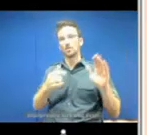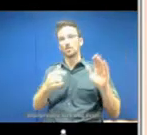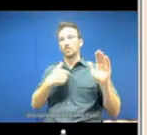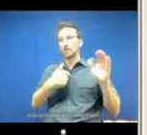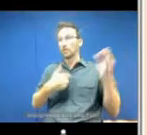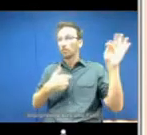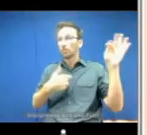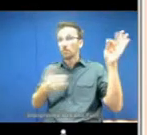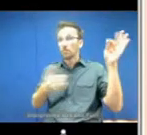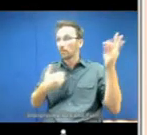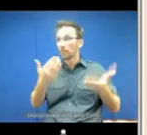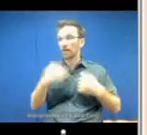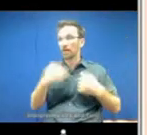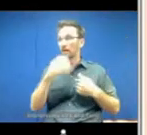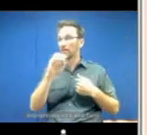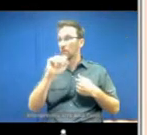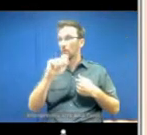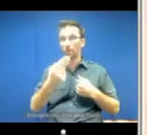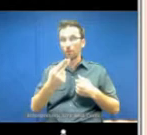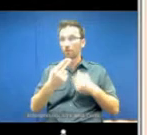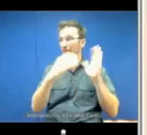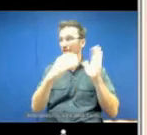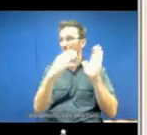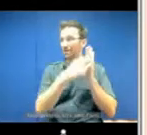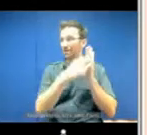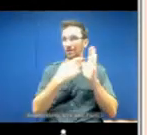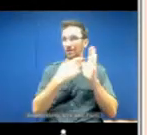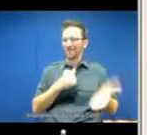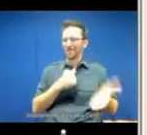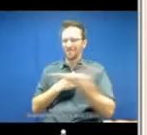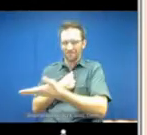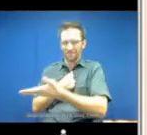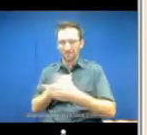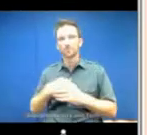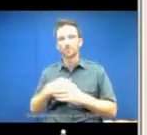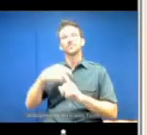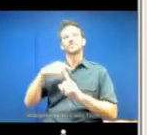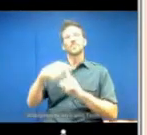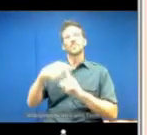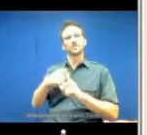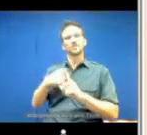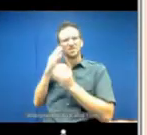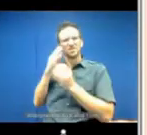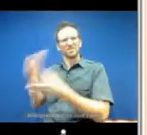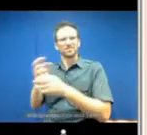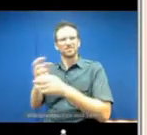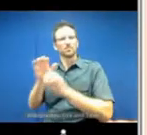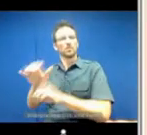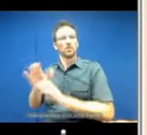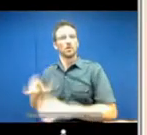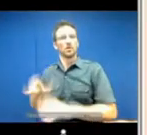And I let the reporter know when I do have disclosures to make that I will be making them and when I will be making them.